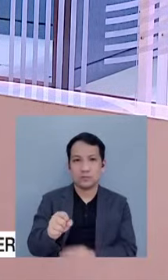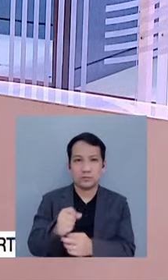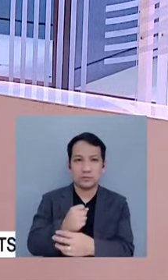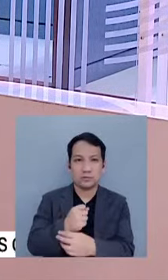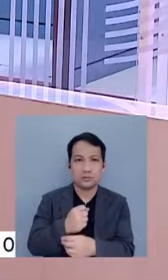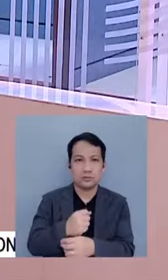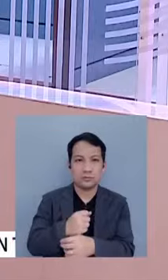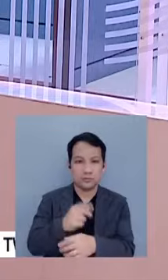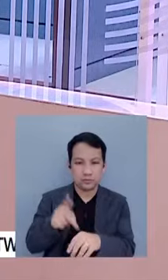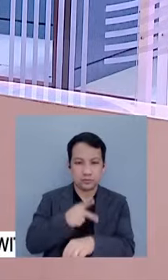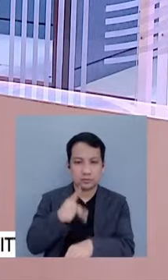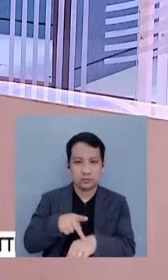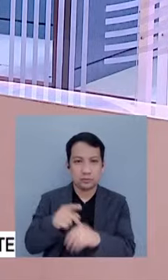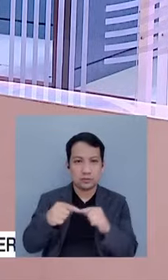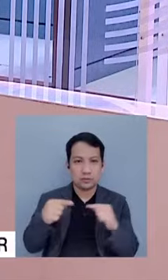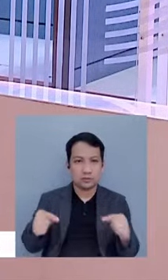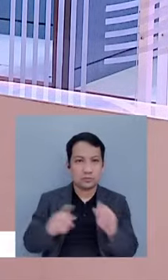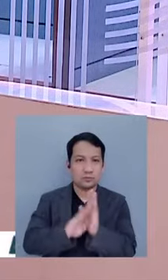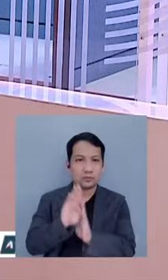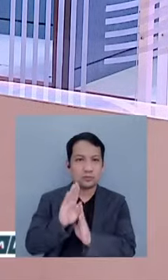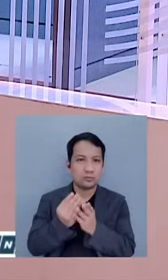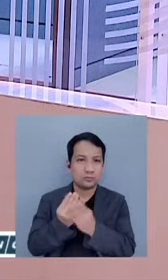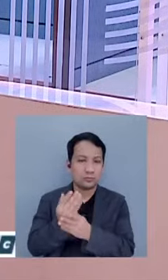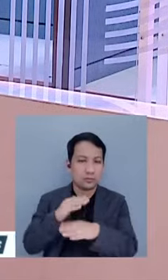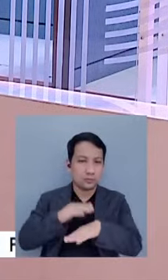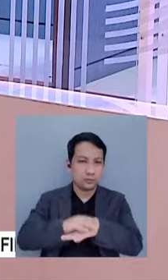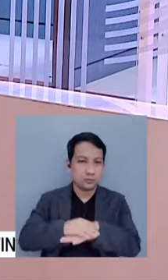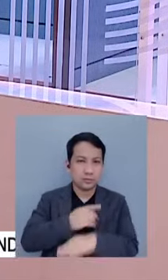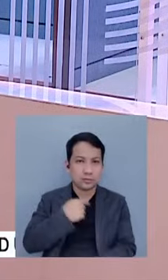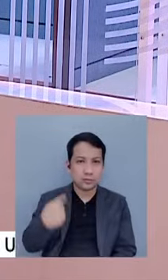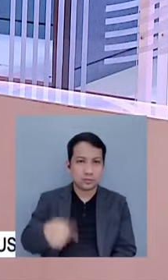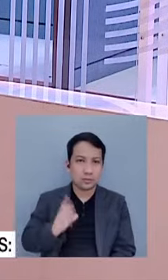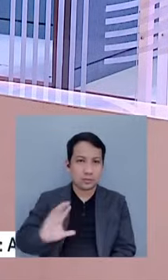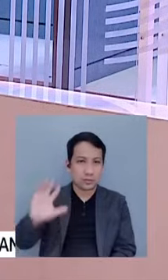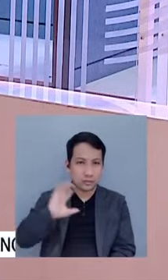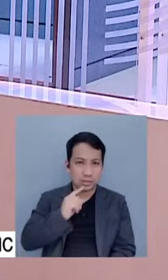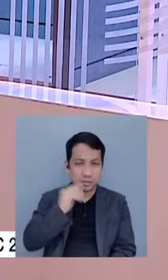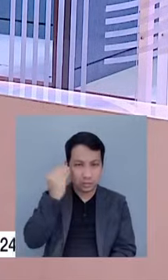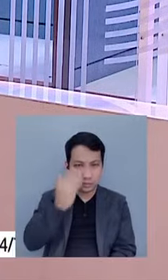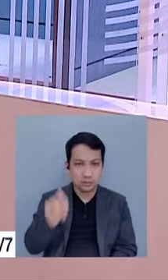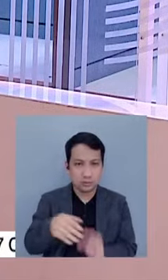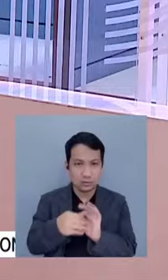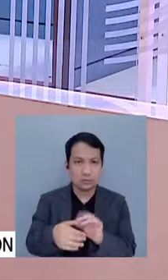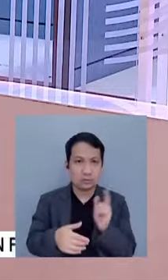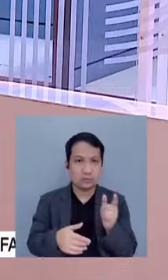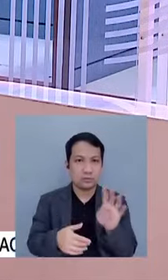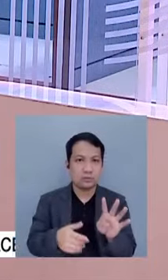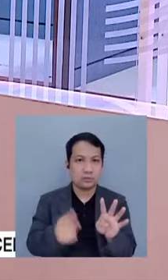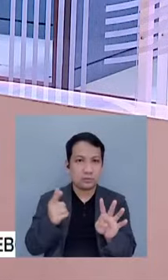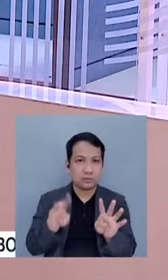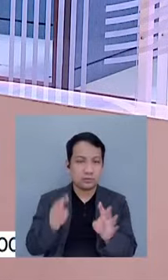also faces growing cyber threats from China-backed hackers. In its 2024 Global Threat Report,